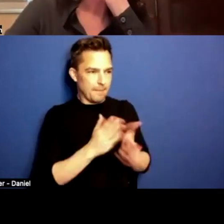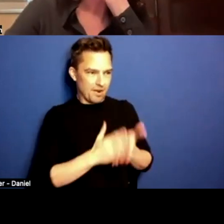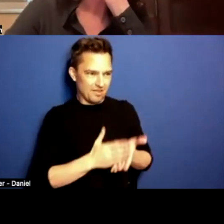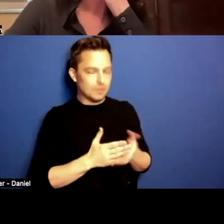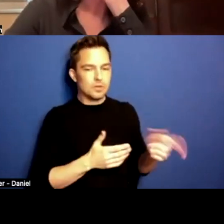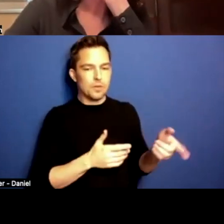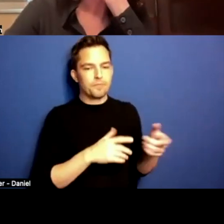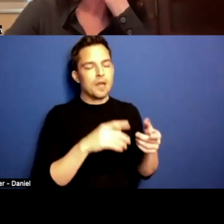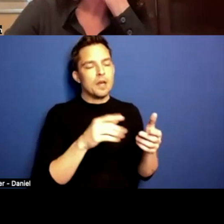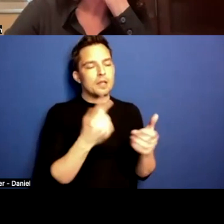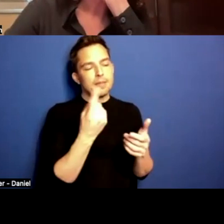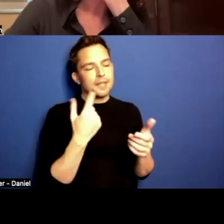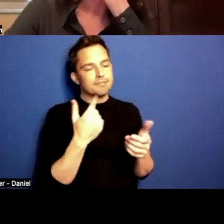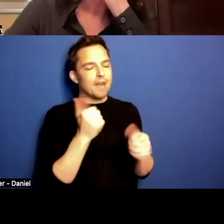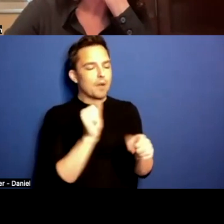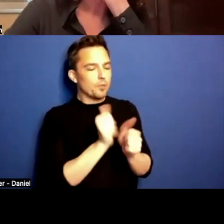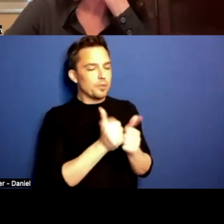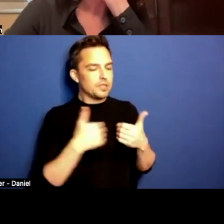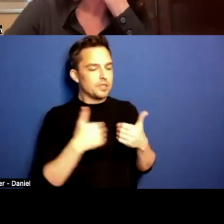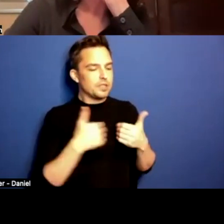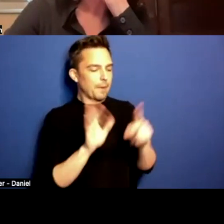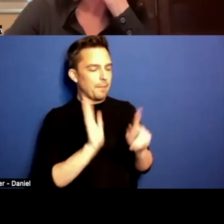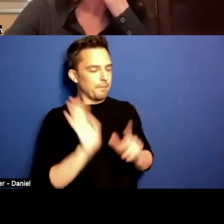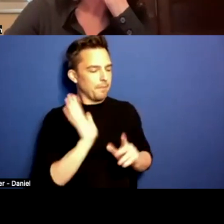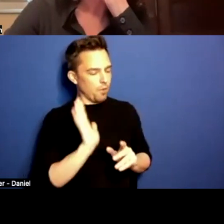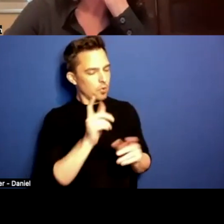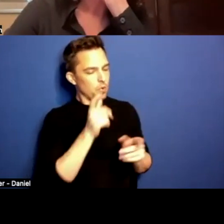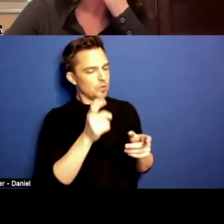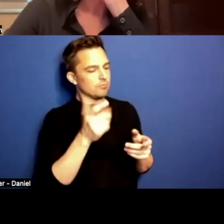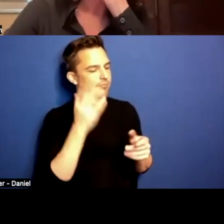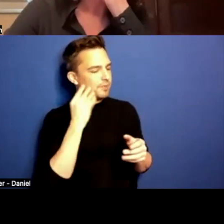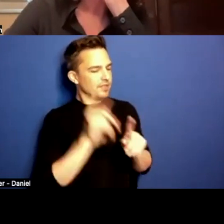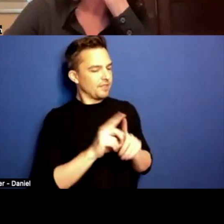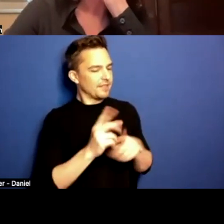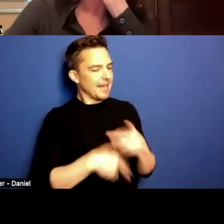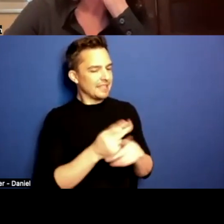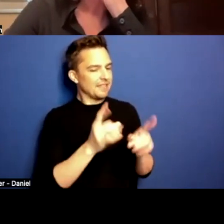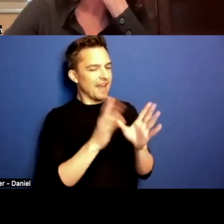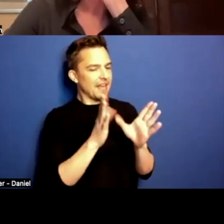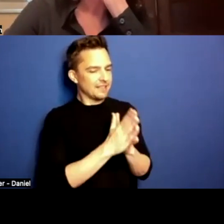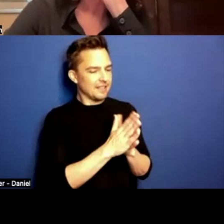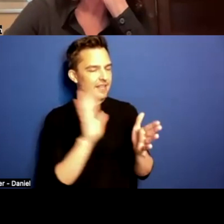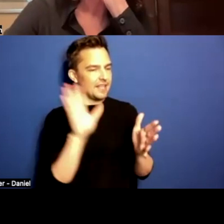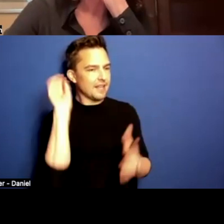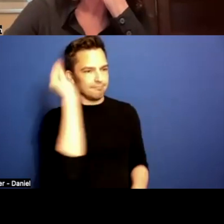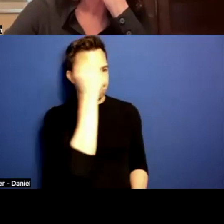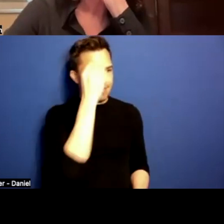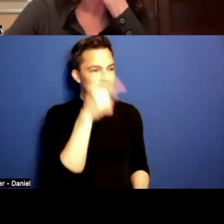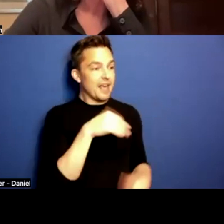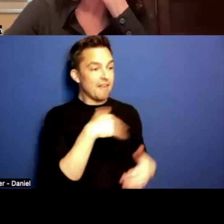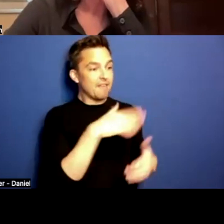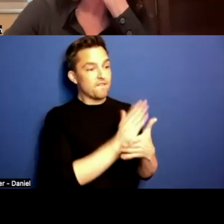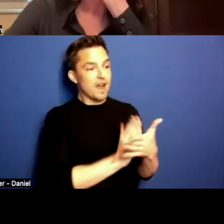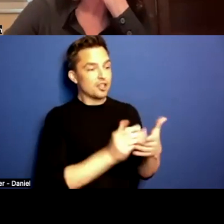work with young people who were experiencing different types of violence, something that always came to the forefront is that they had fractured relationships